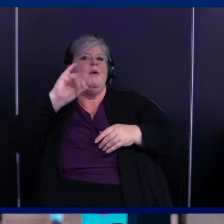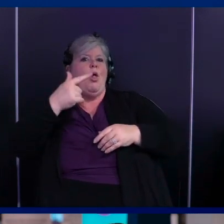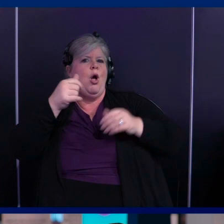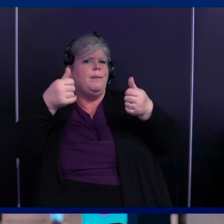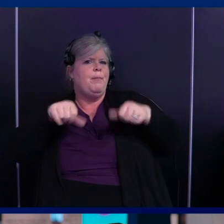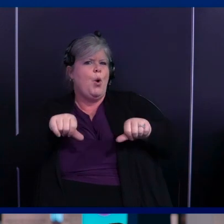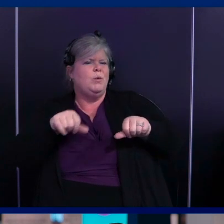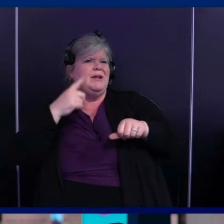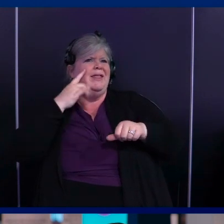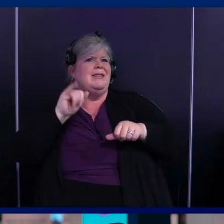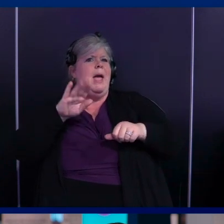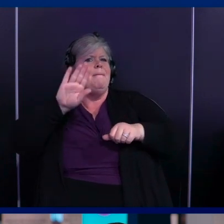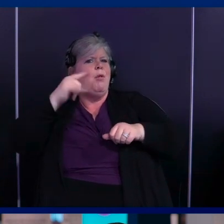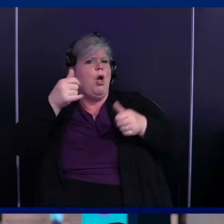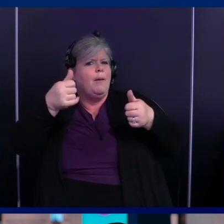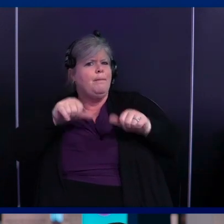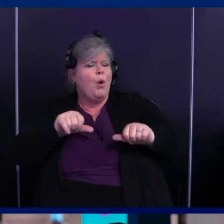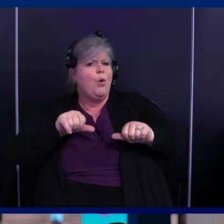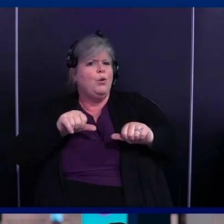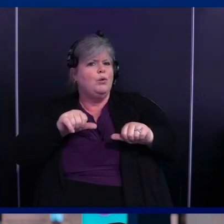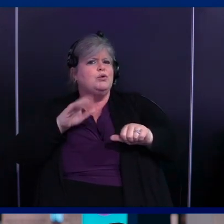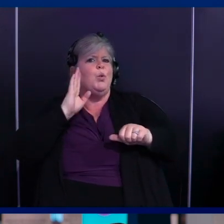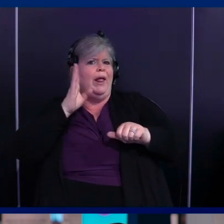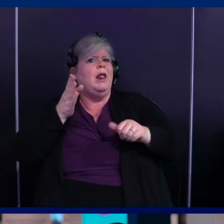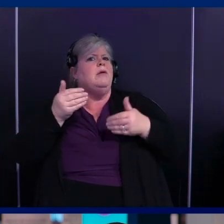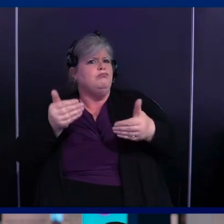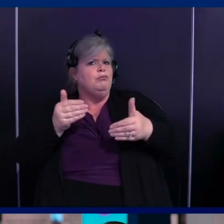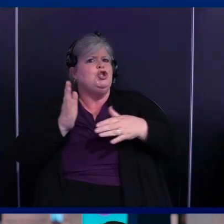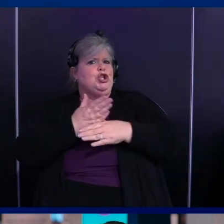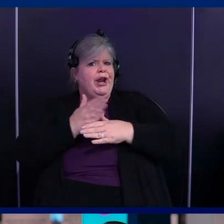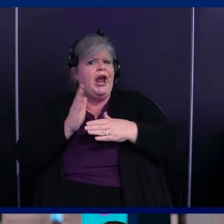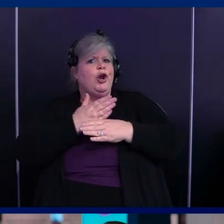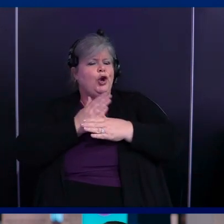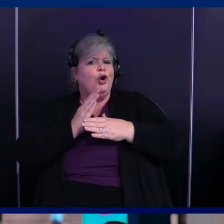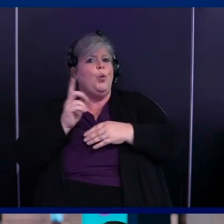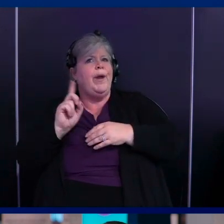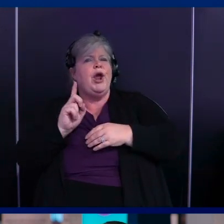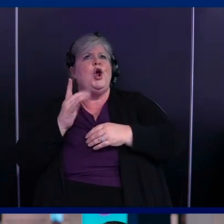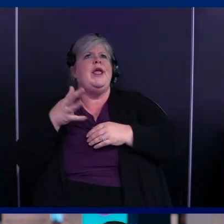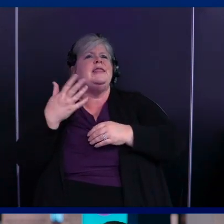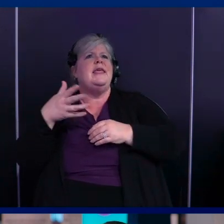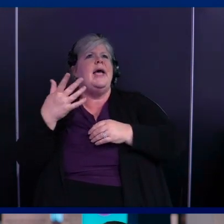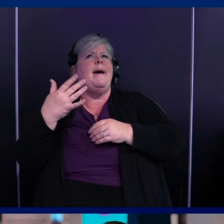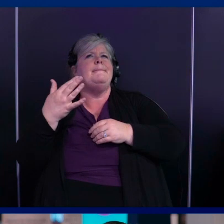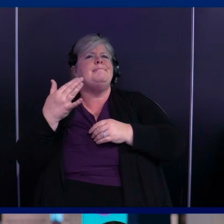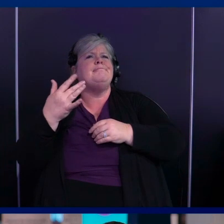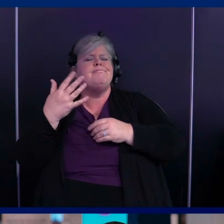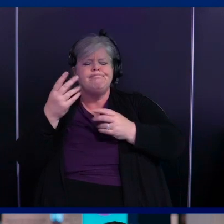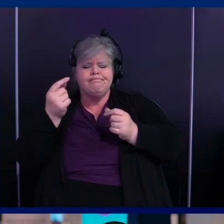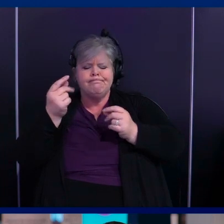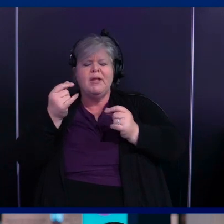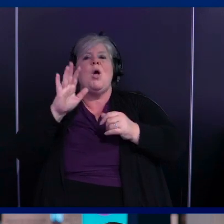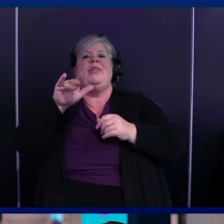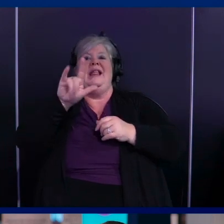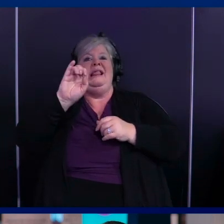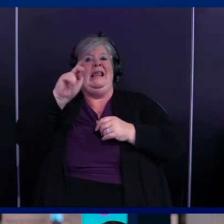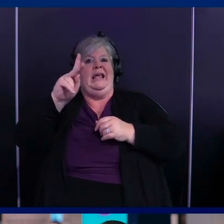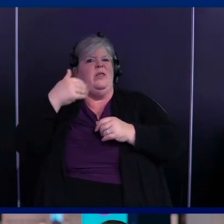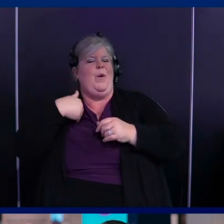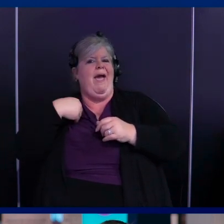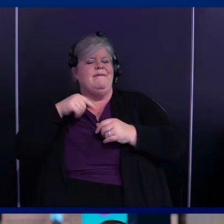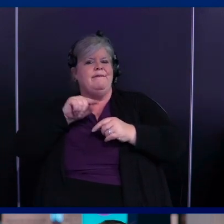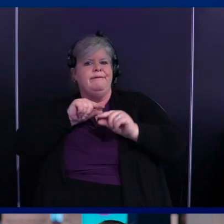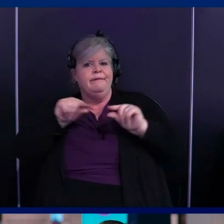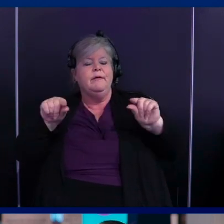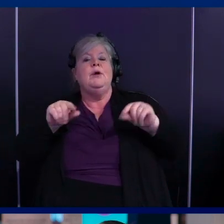believe that blog post will be shared in the links provided here. Also, a